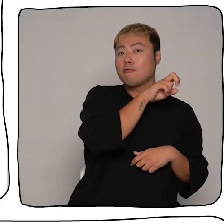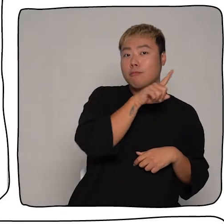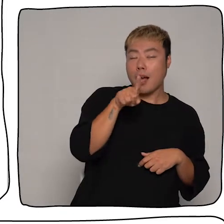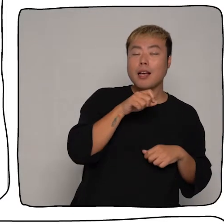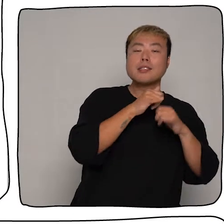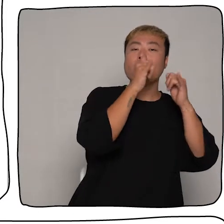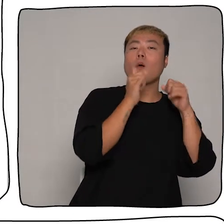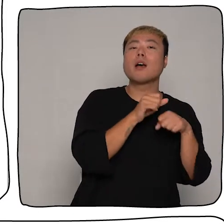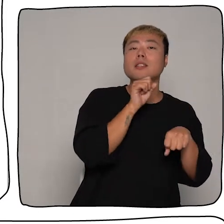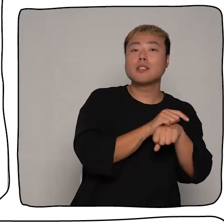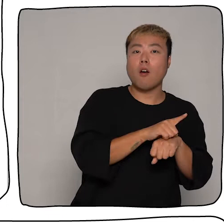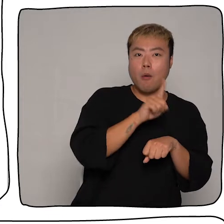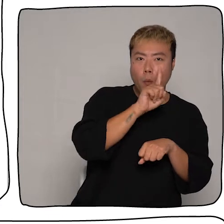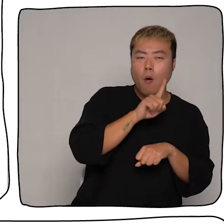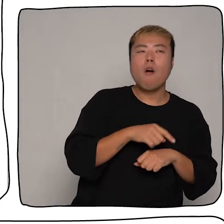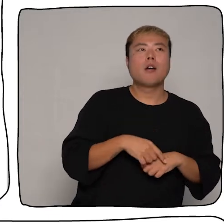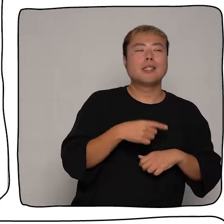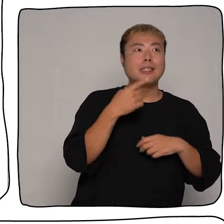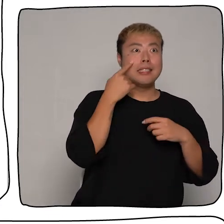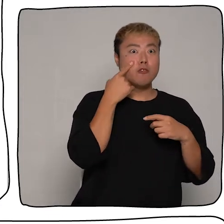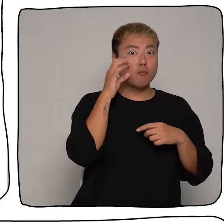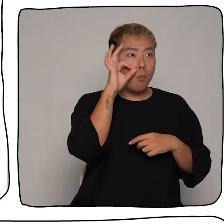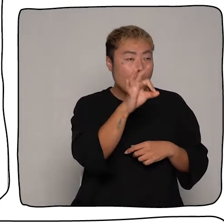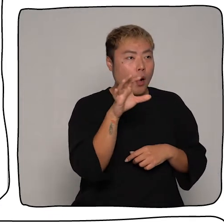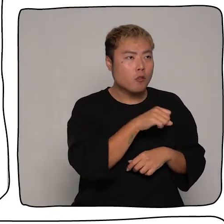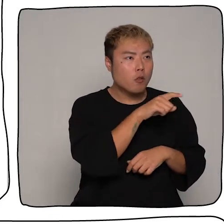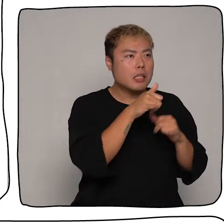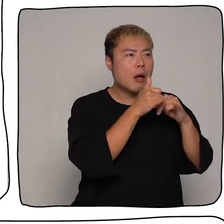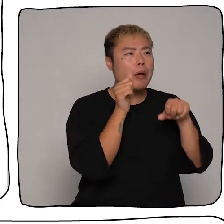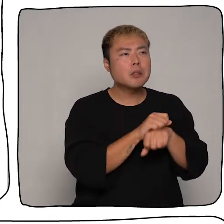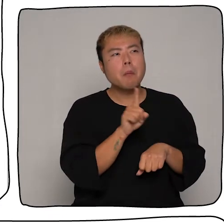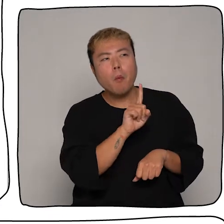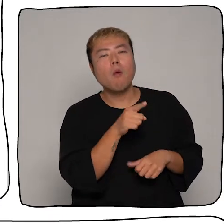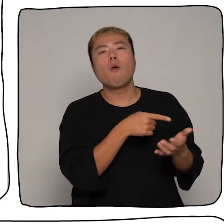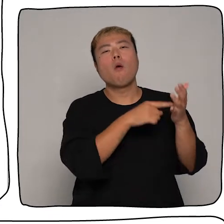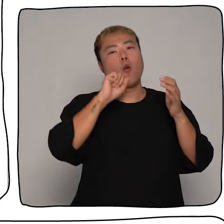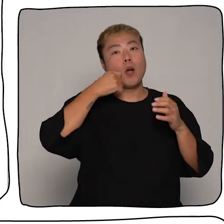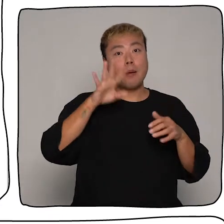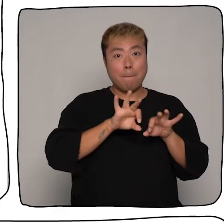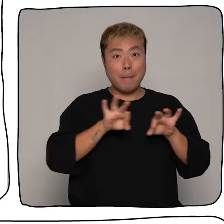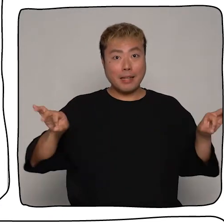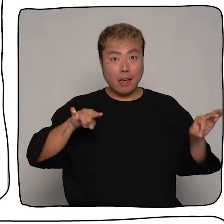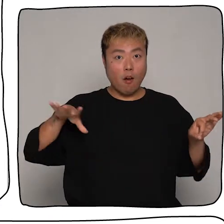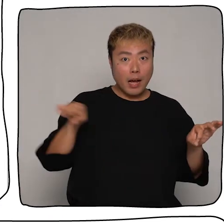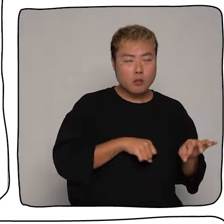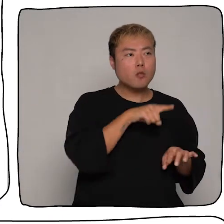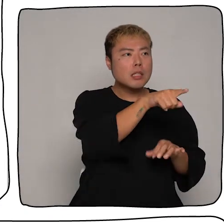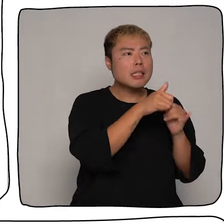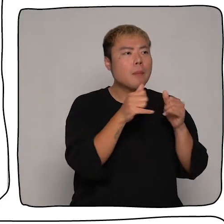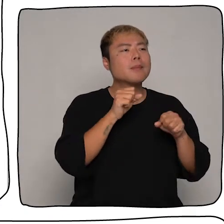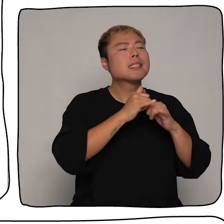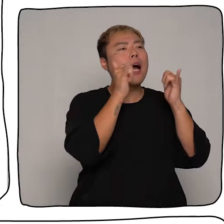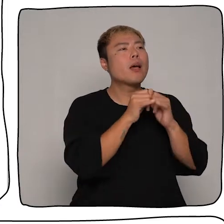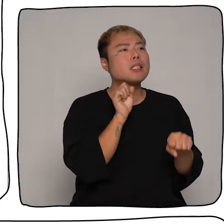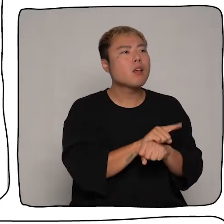sociability is not apparent from his visual appearance. I think this is a very important point